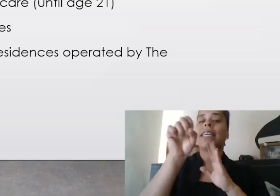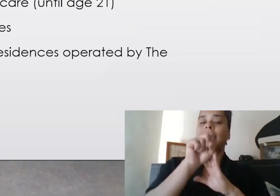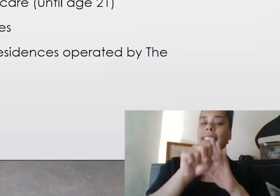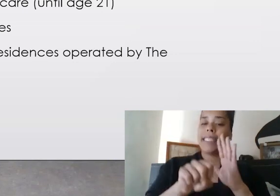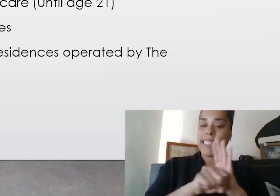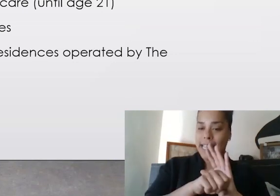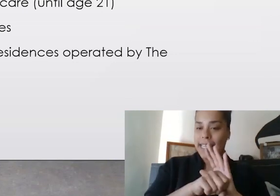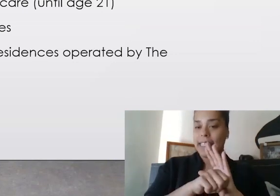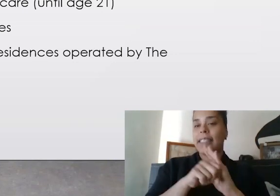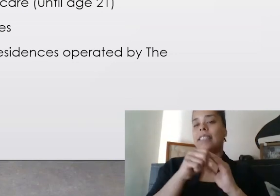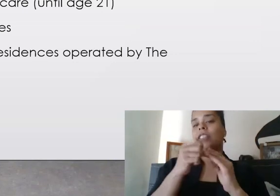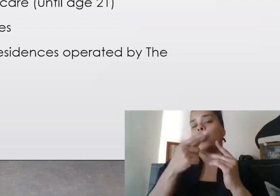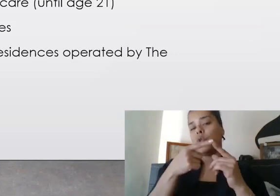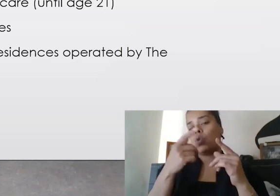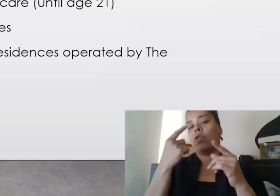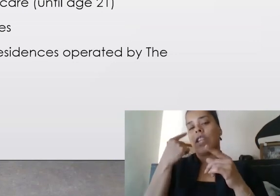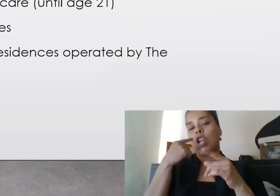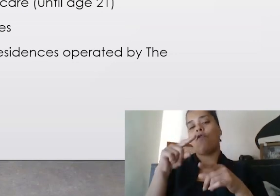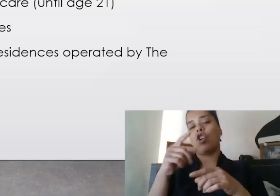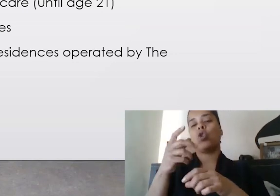in order for you to get coverage.